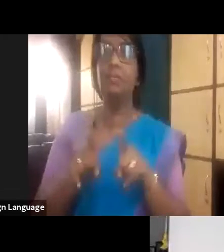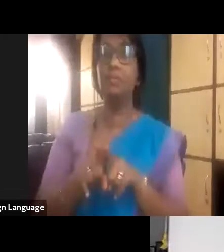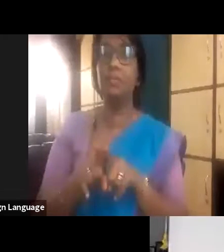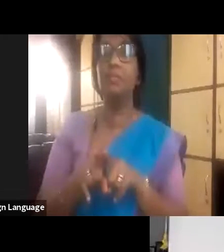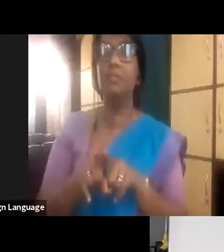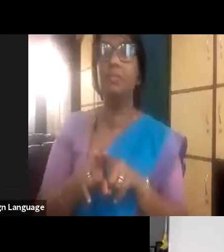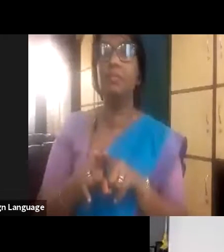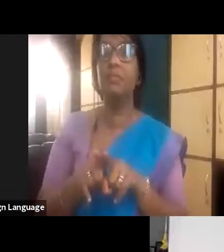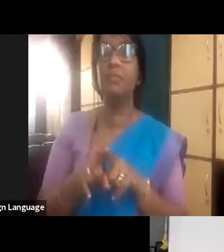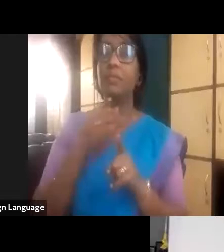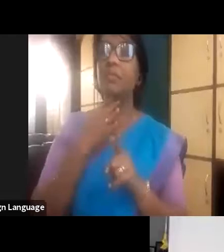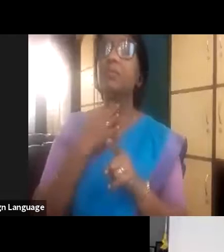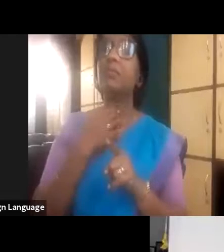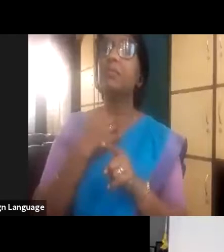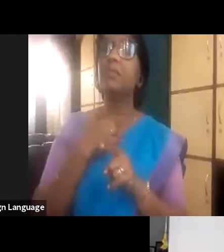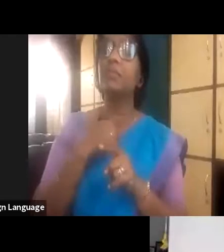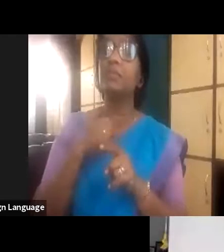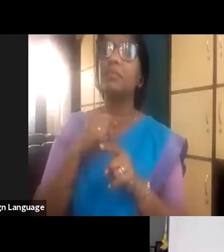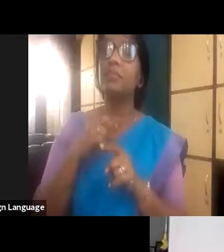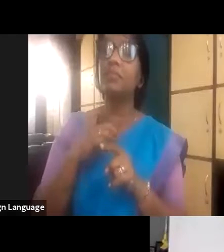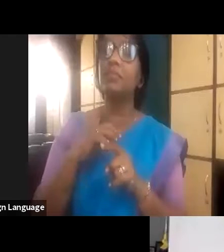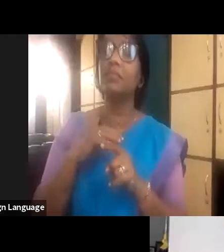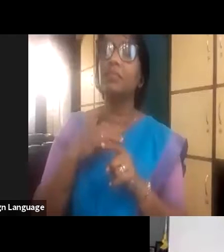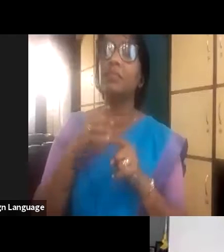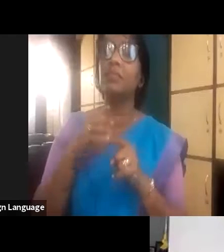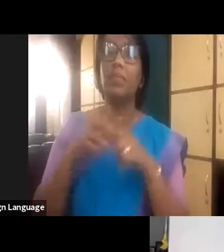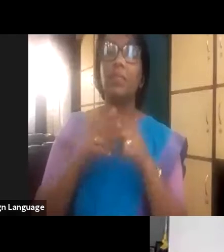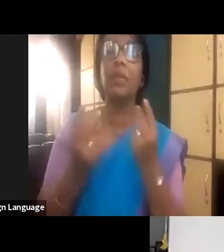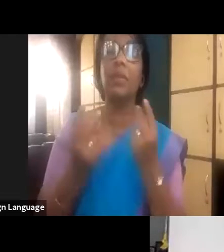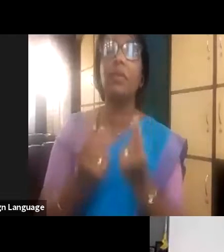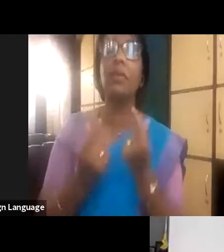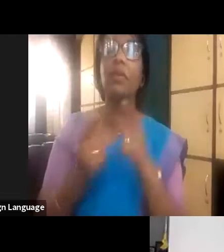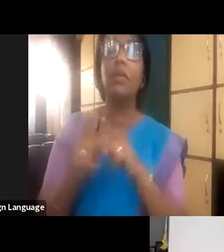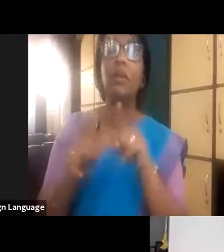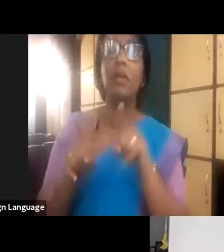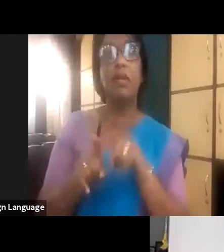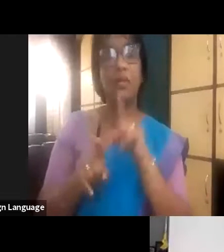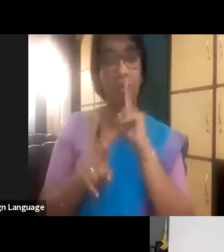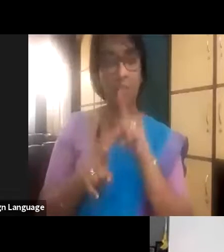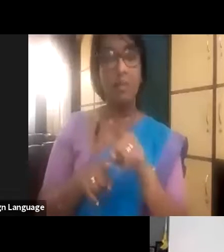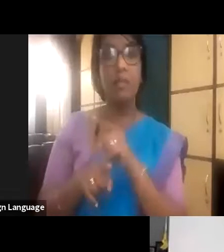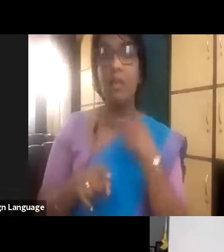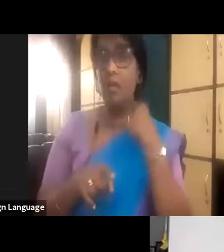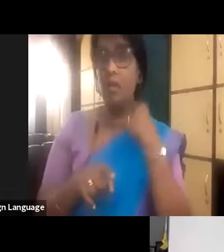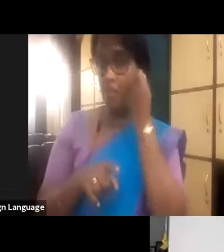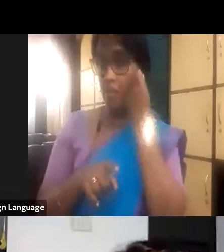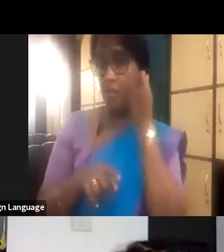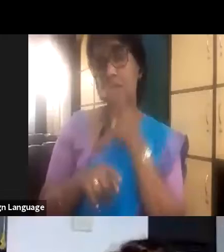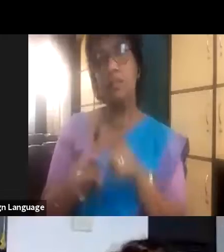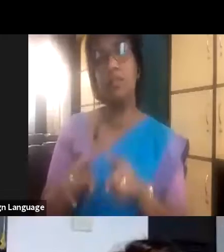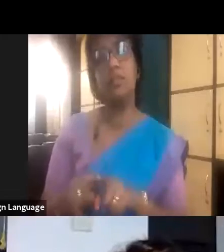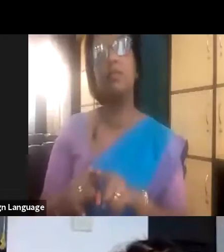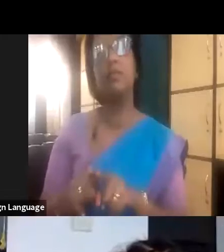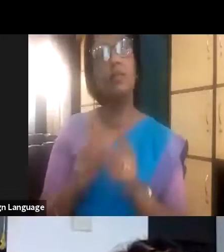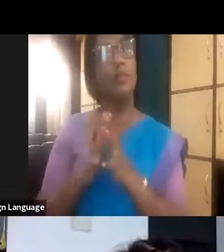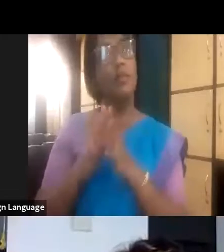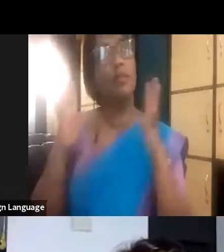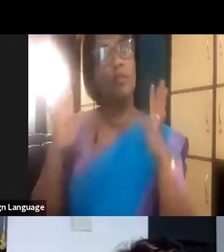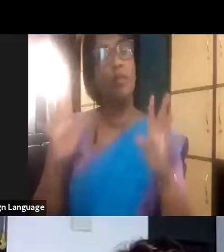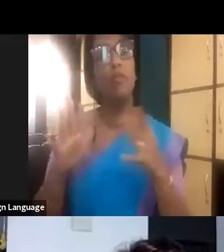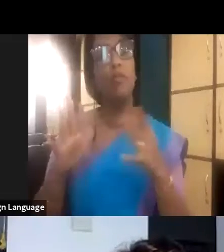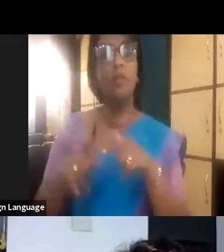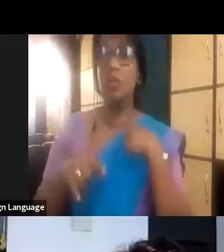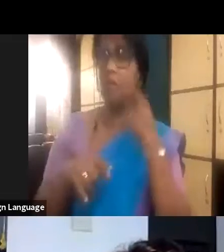will quickly talk about the concept as we know it. It's very often misunderstood with this concept of,